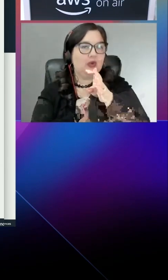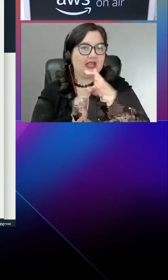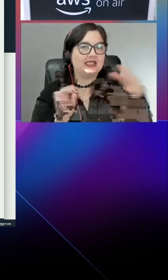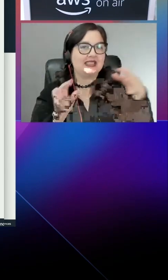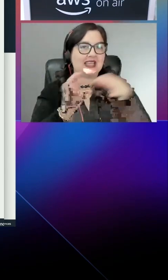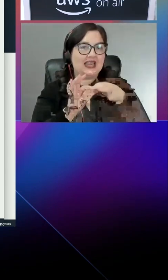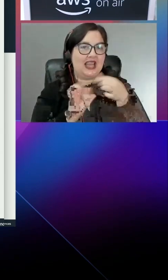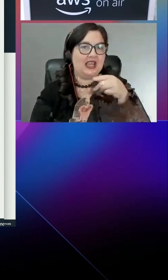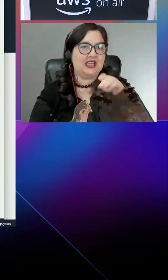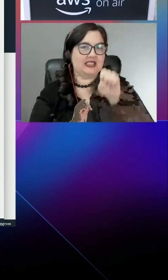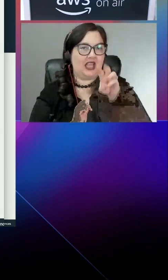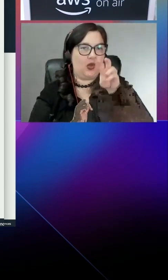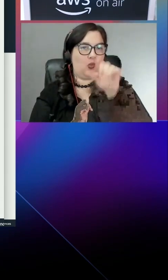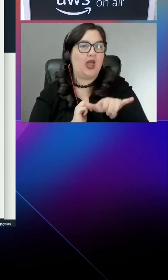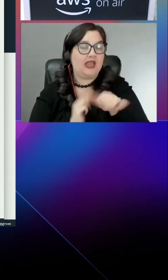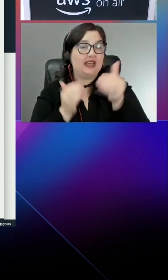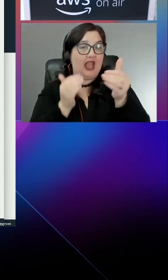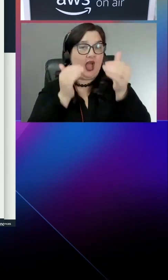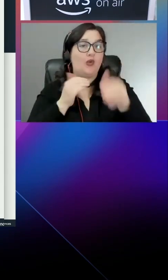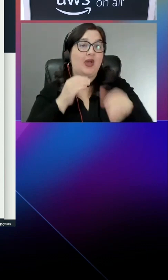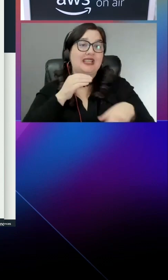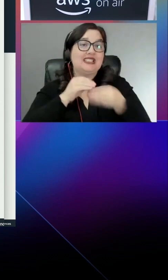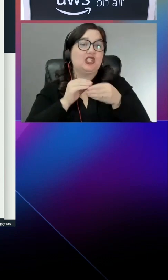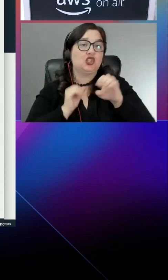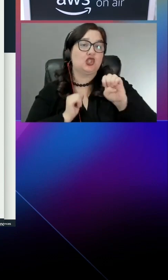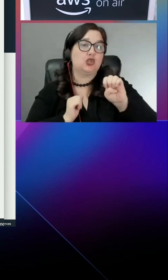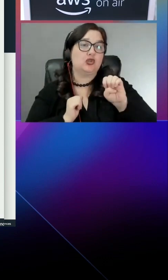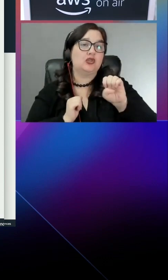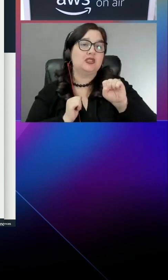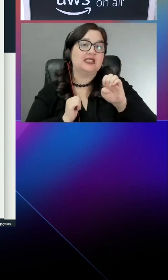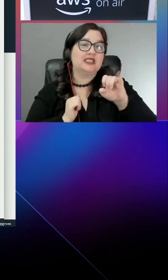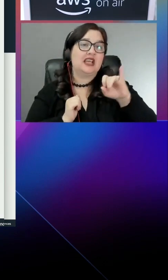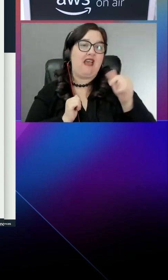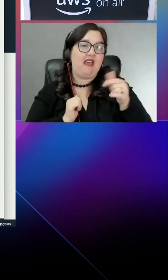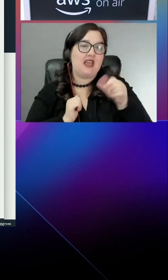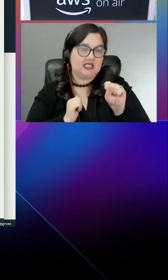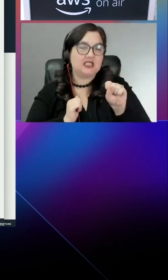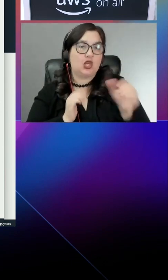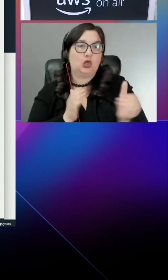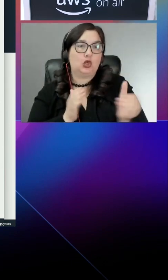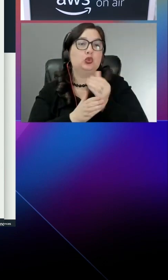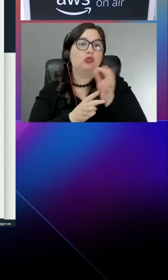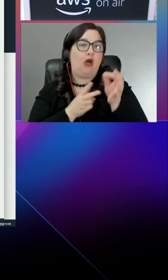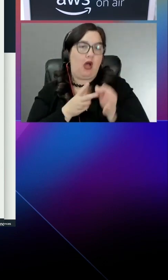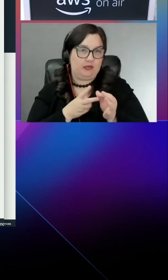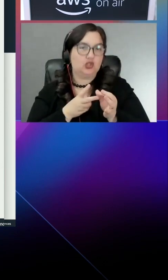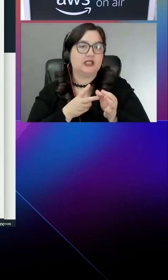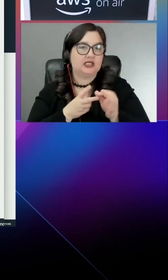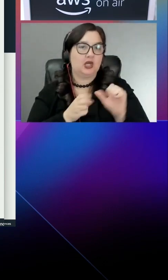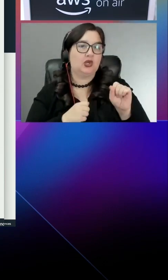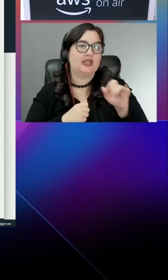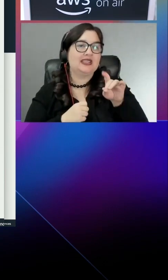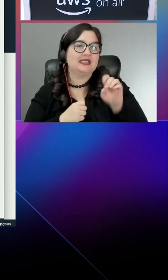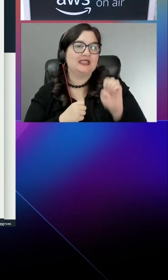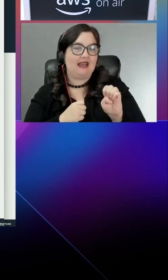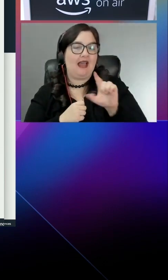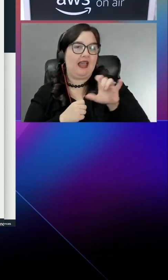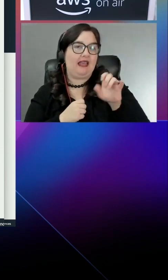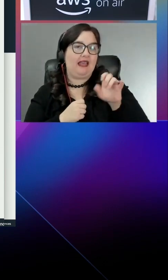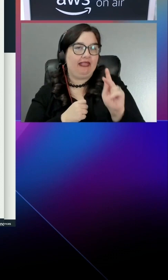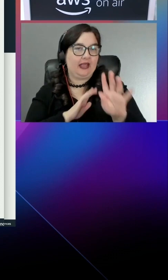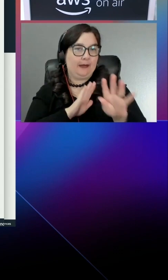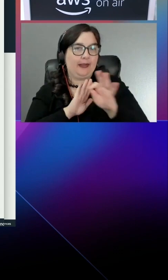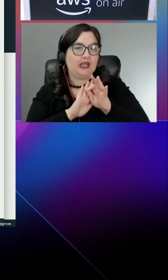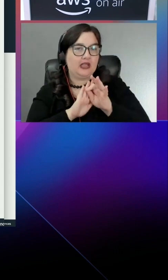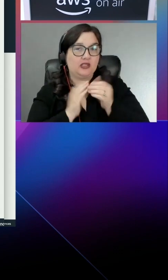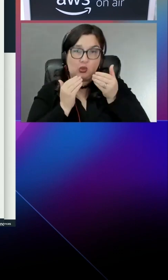additional settings, here we have our new option. So SiteLink. And there you can basically enable